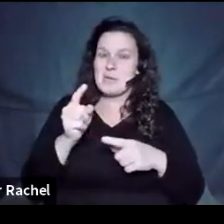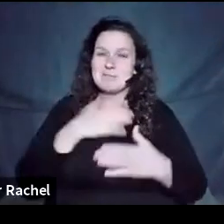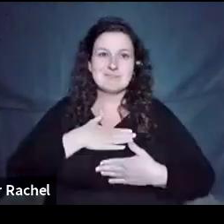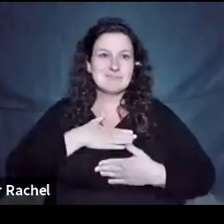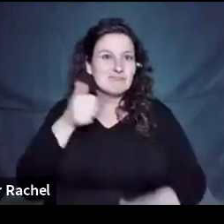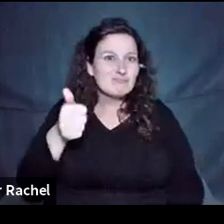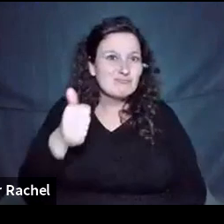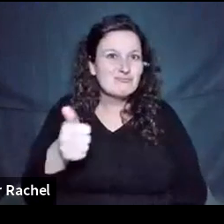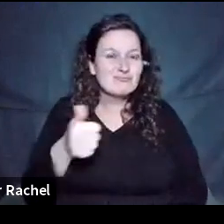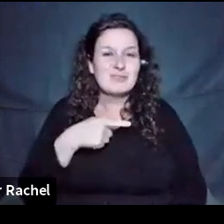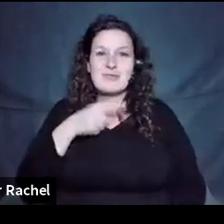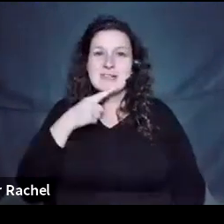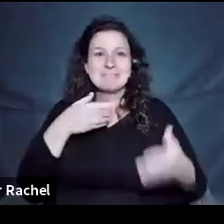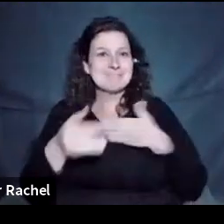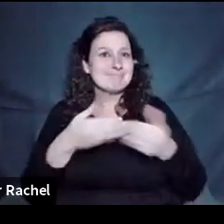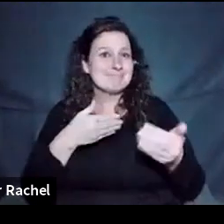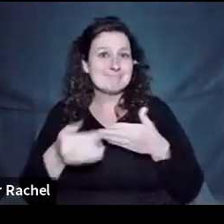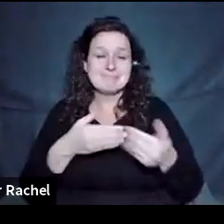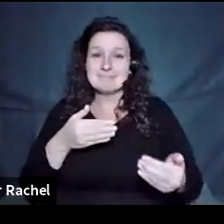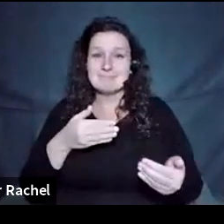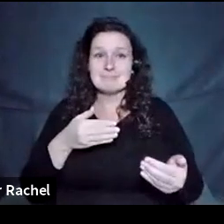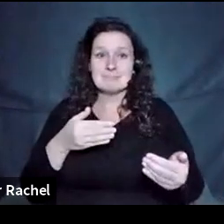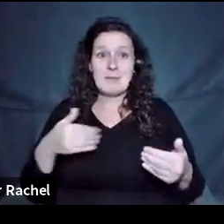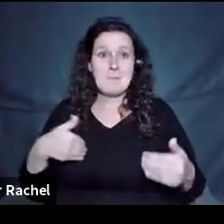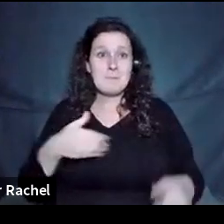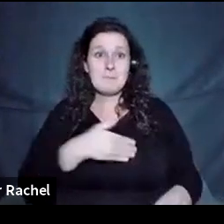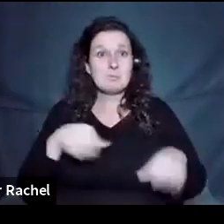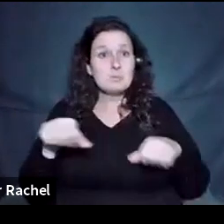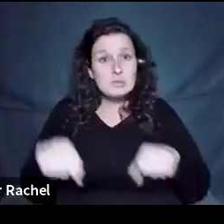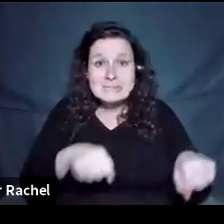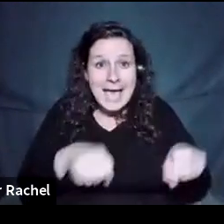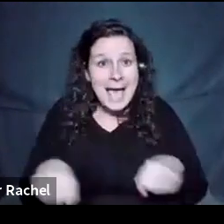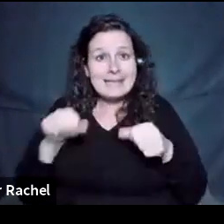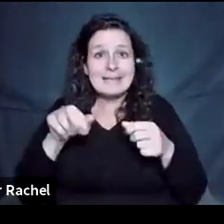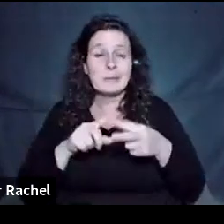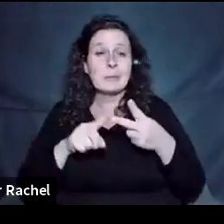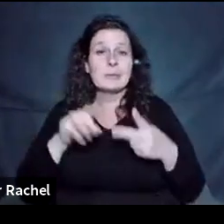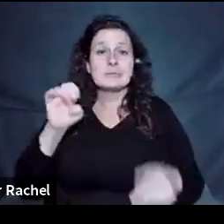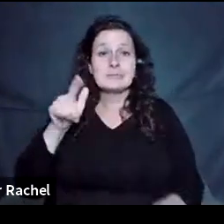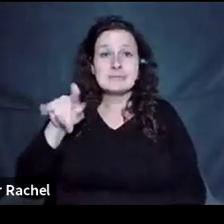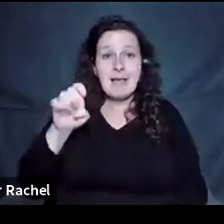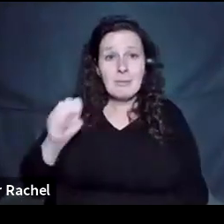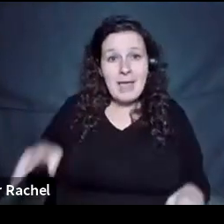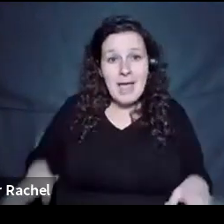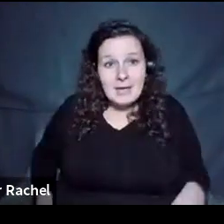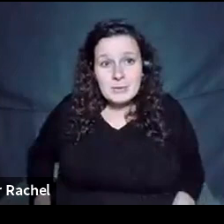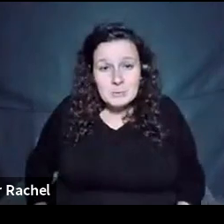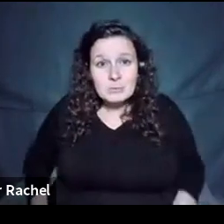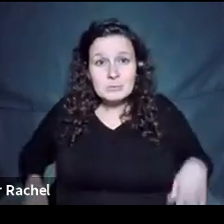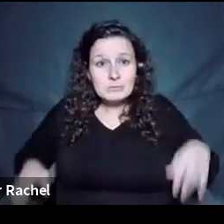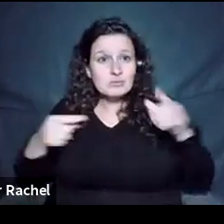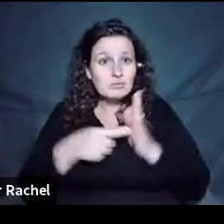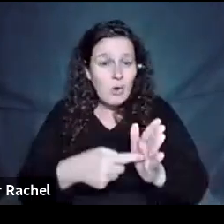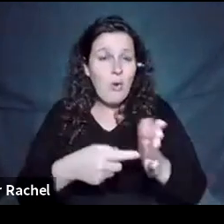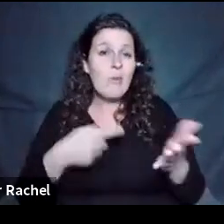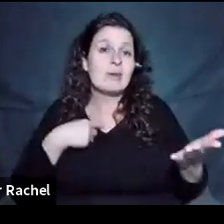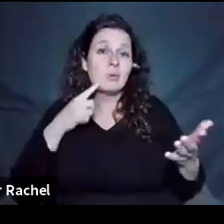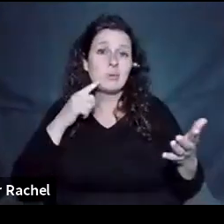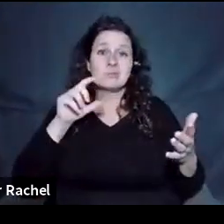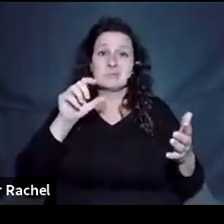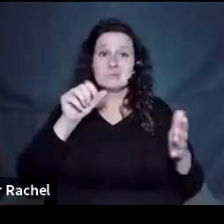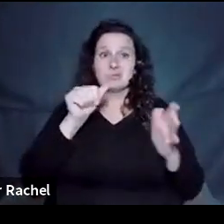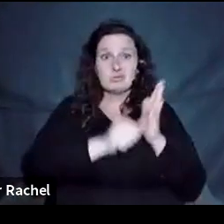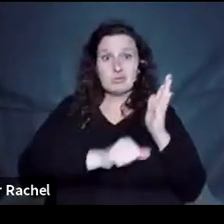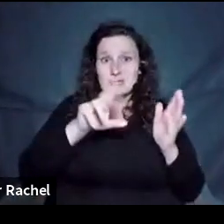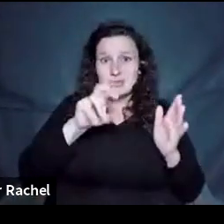And it didn't matter that boobs were sagging and cellulite was showing and scars from surgeries were in the way. It just didn't